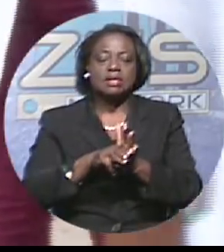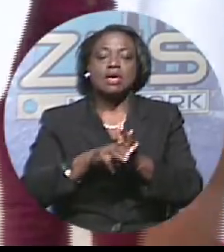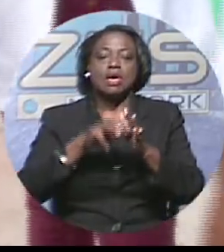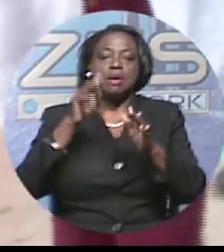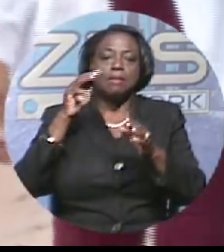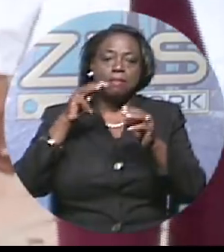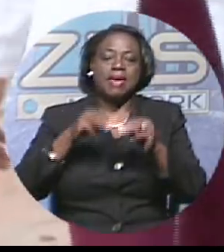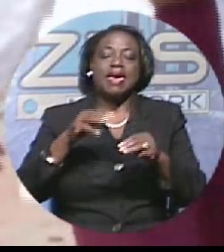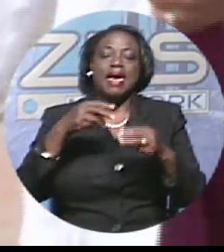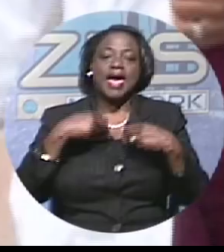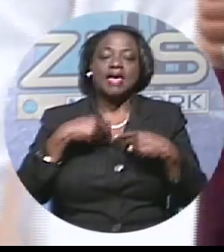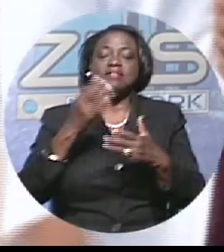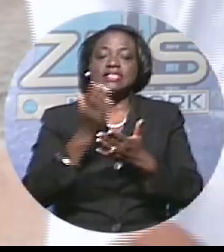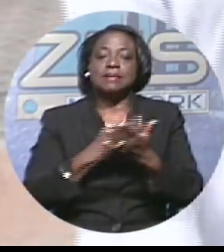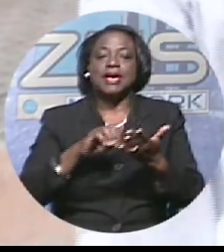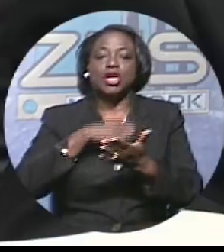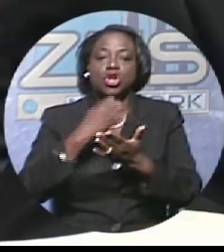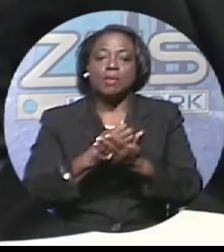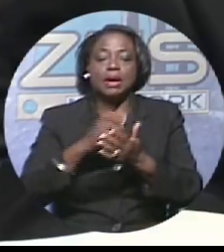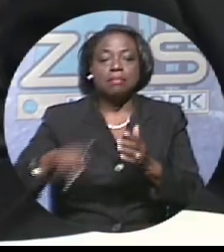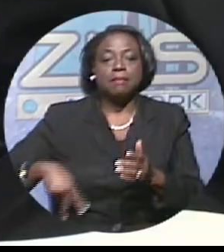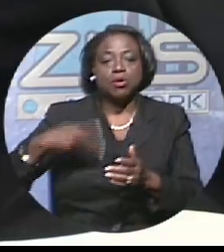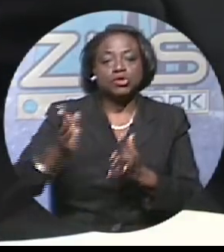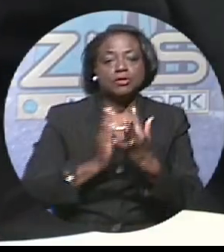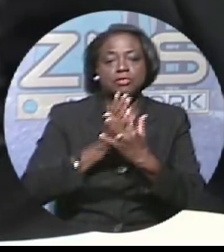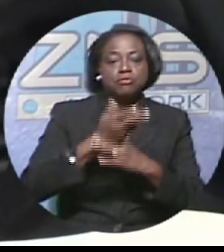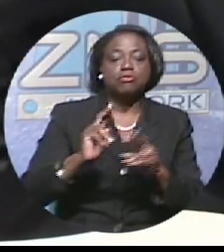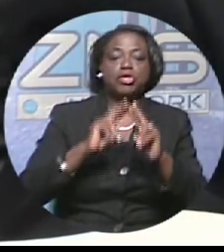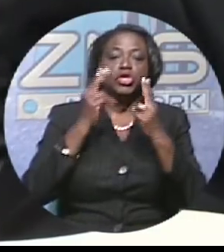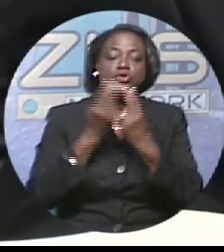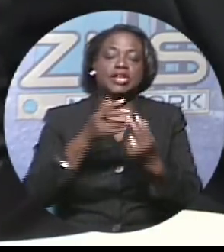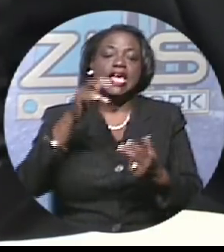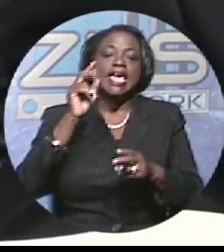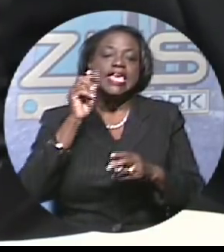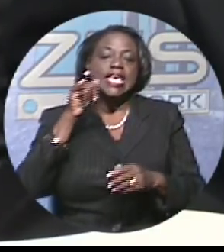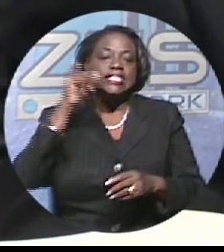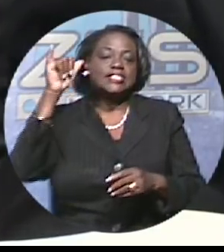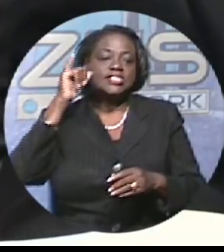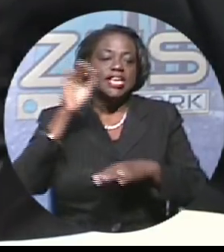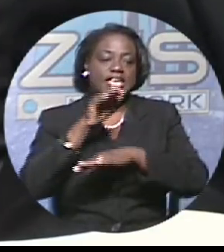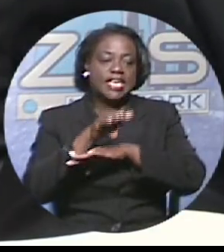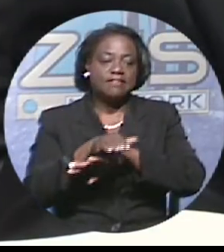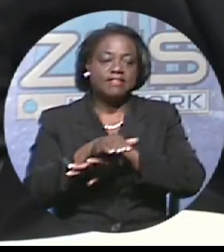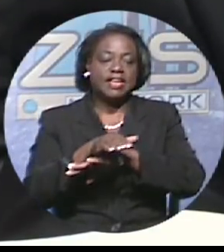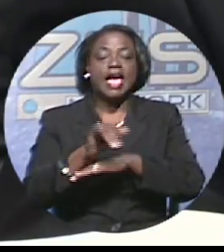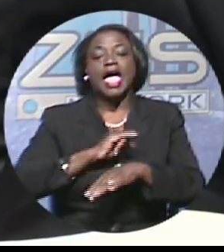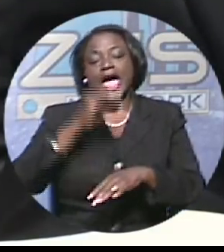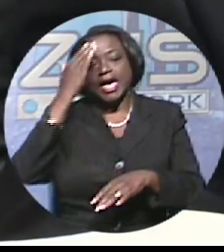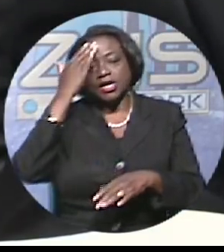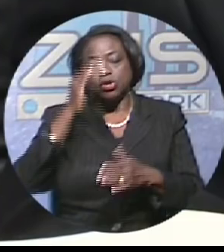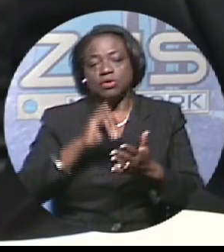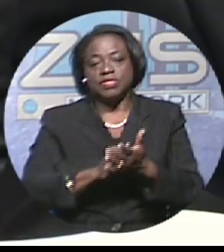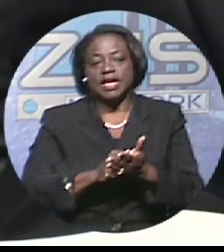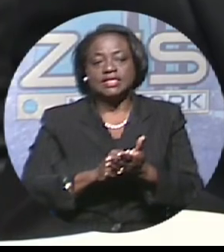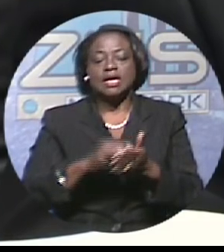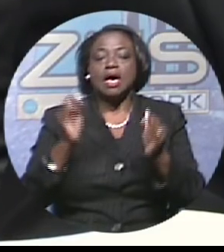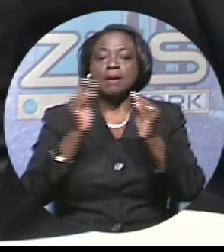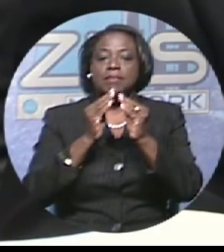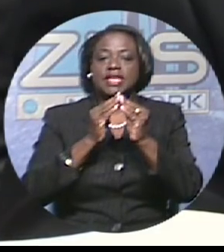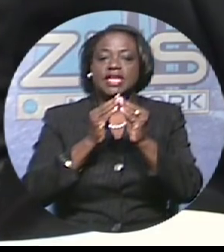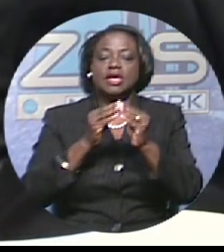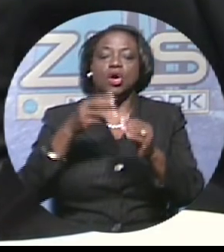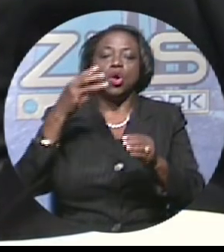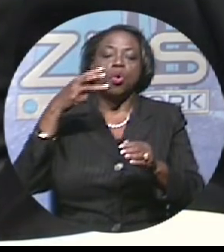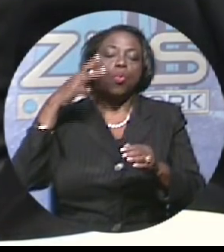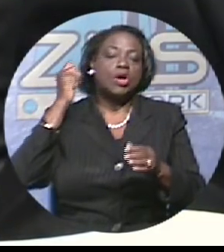submitted the economic proposals to the union on yesterday evening sometime. I know for a fact that a meeting was scheduled for this morning